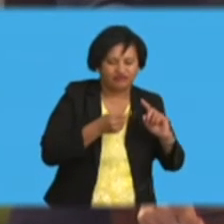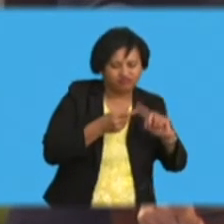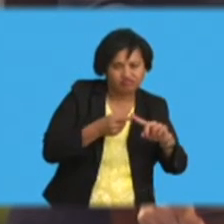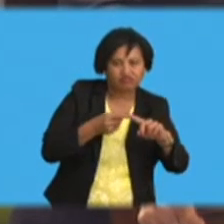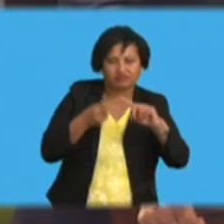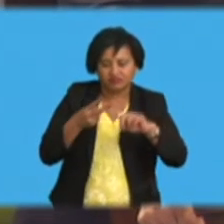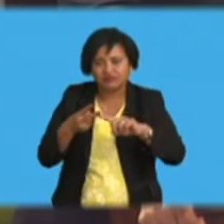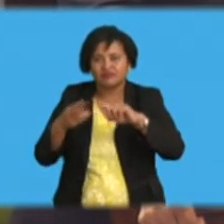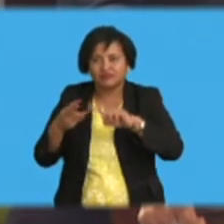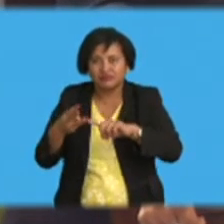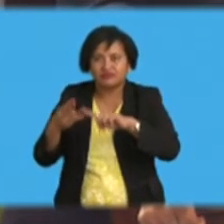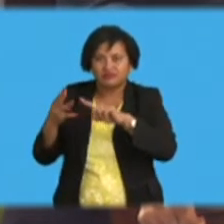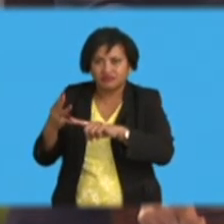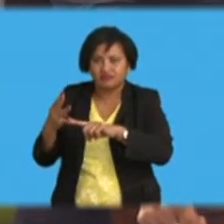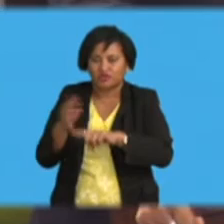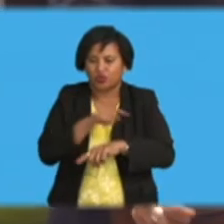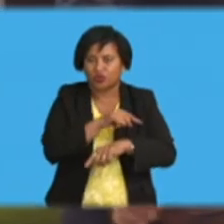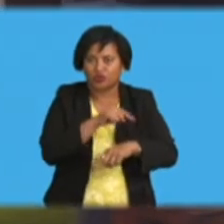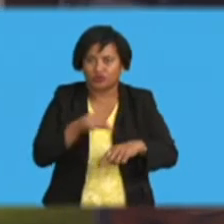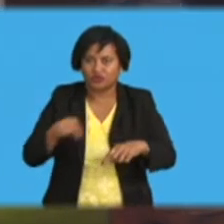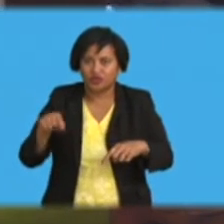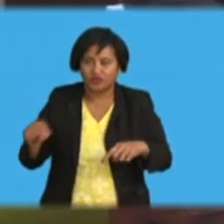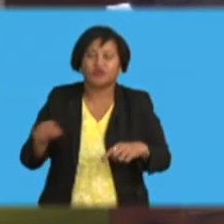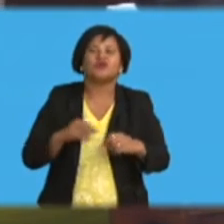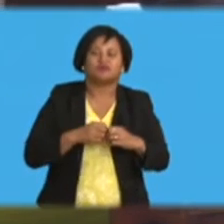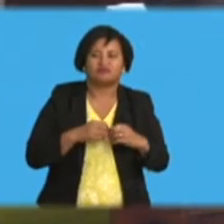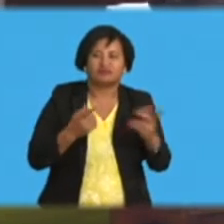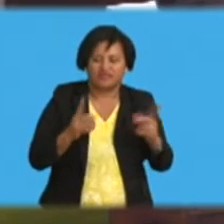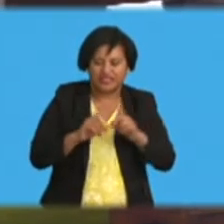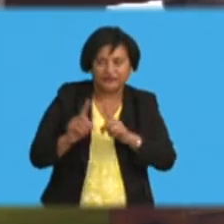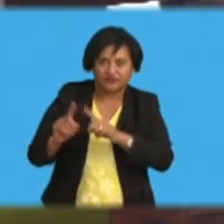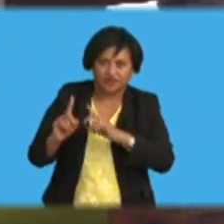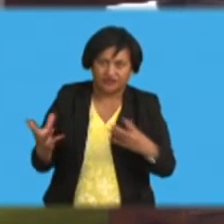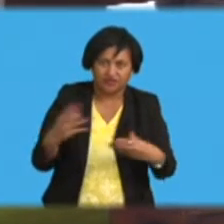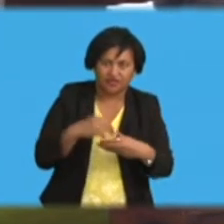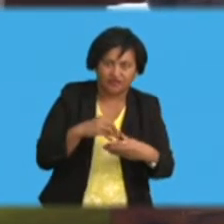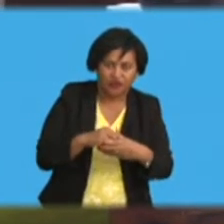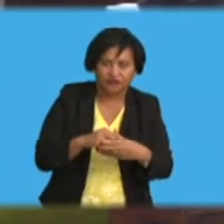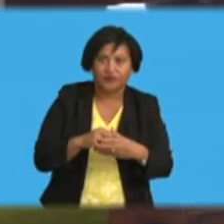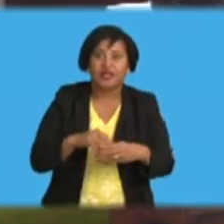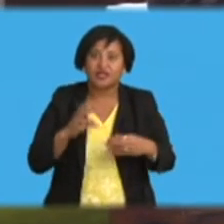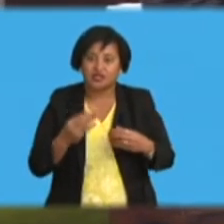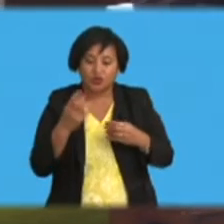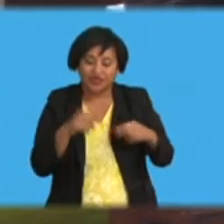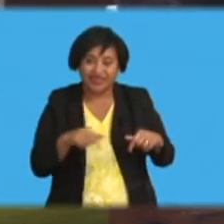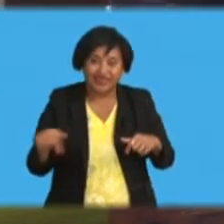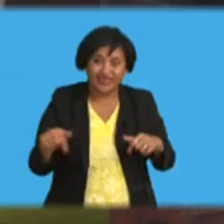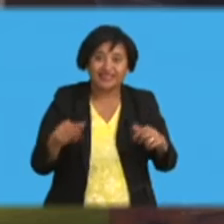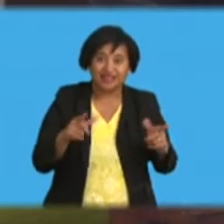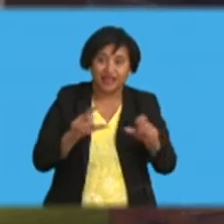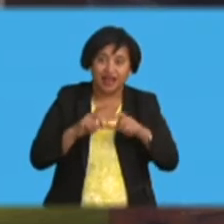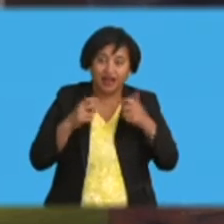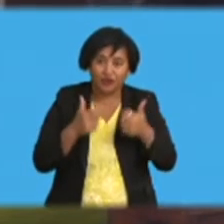Services, the aircraft lessor, and the CMF International, the engine manufacturer. The tripartite deal, which simultaneously leverages